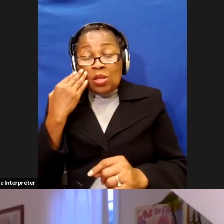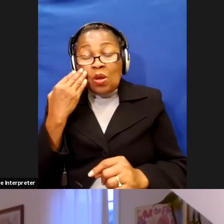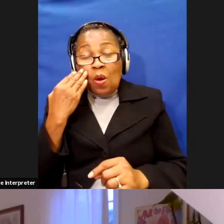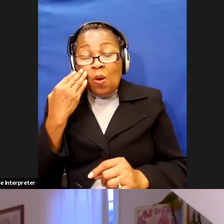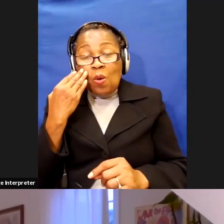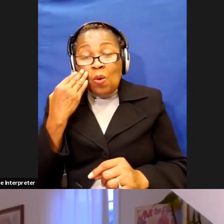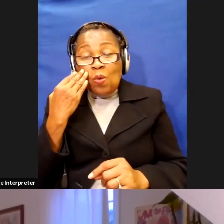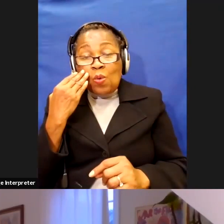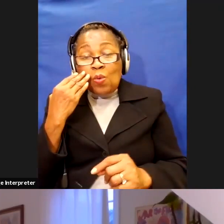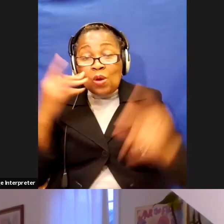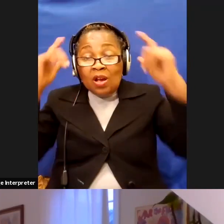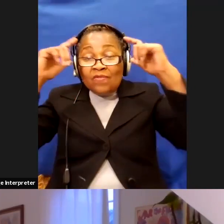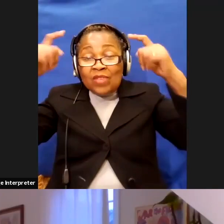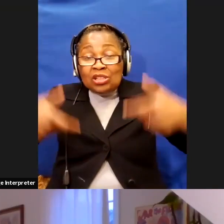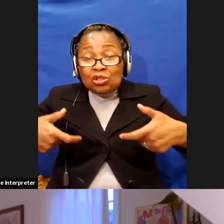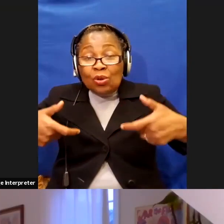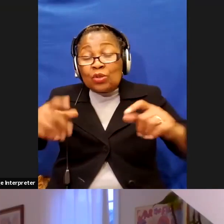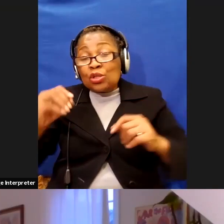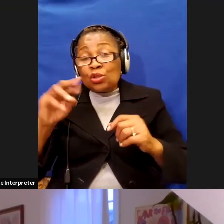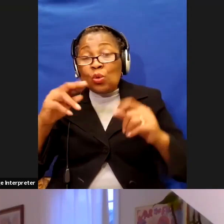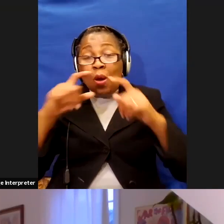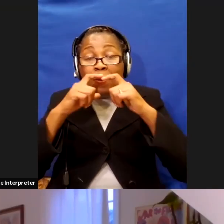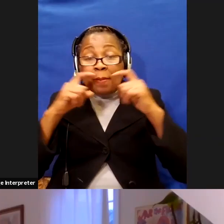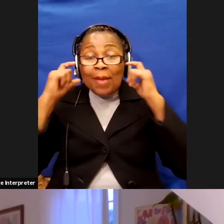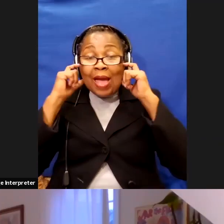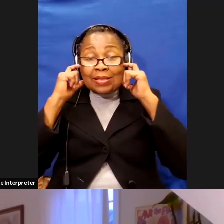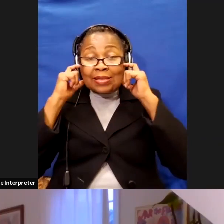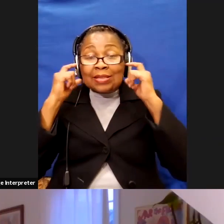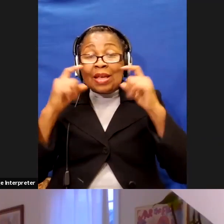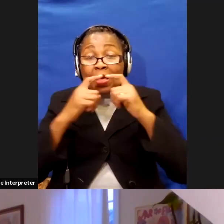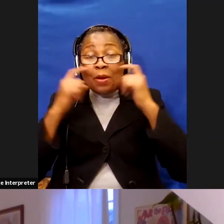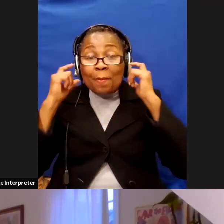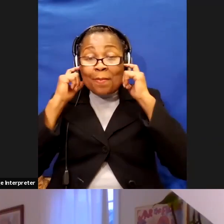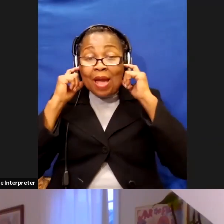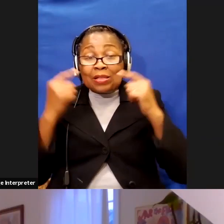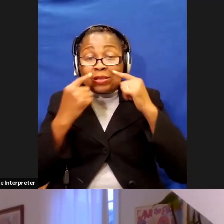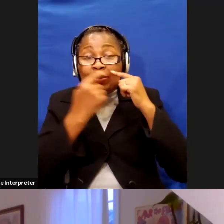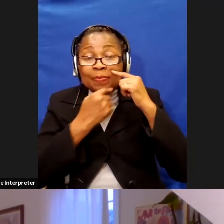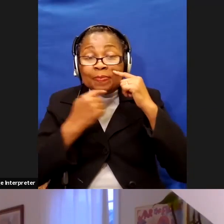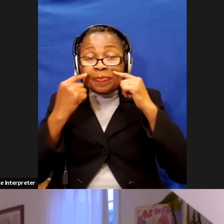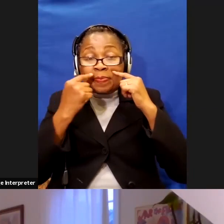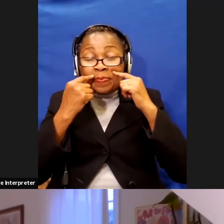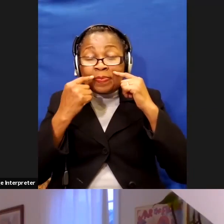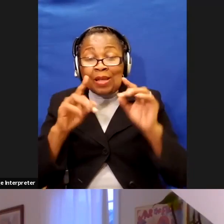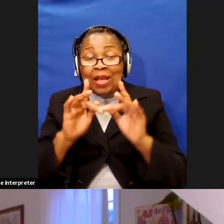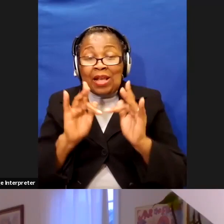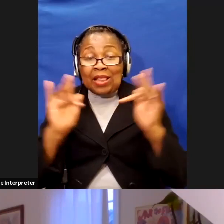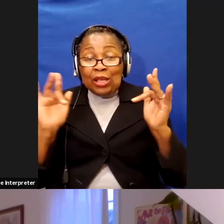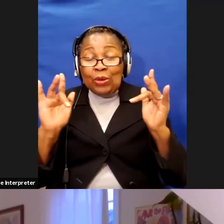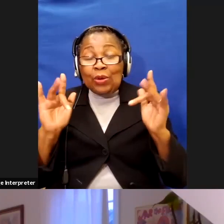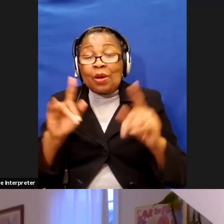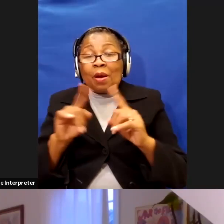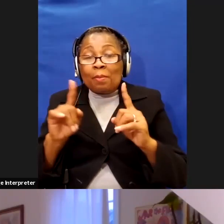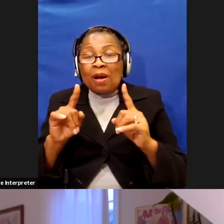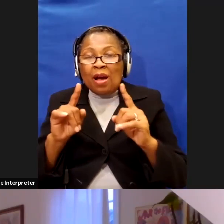if face coverings like a mask, like there are masks with clear windows, but those tend to